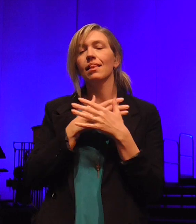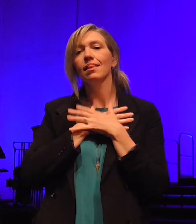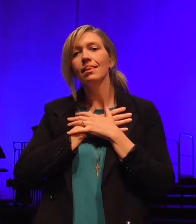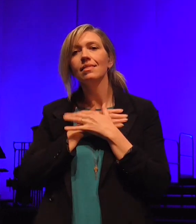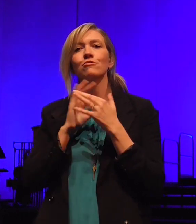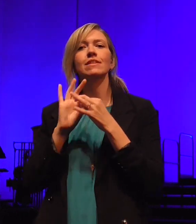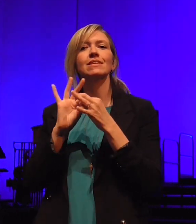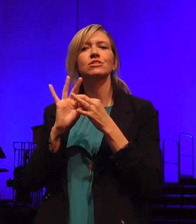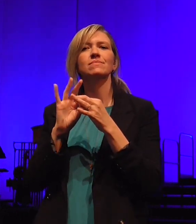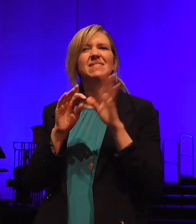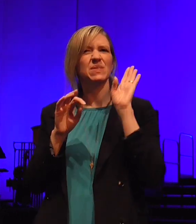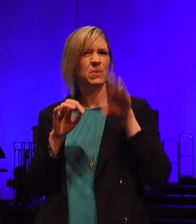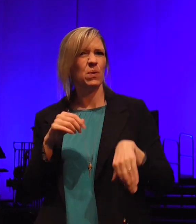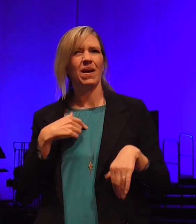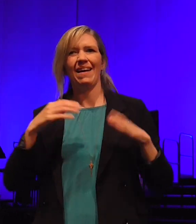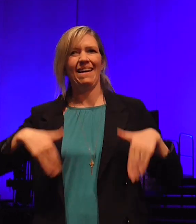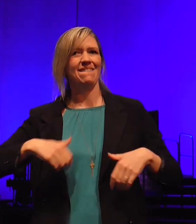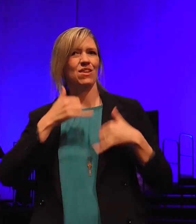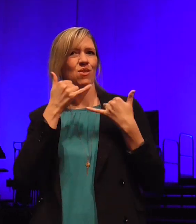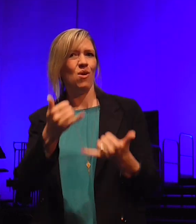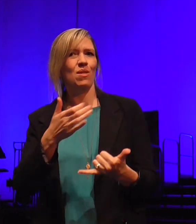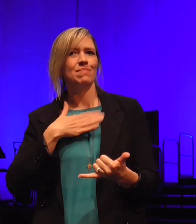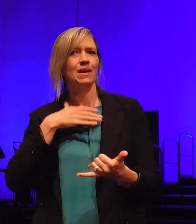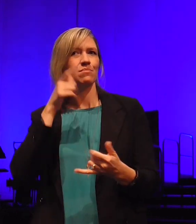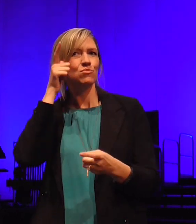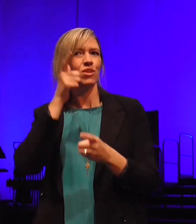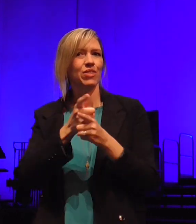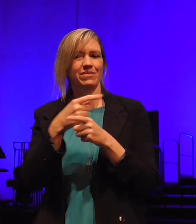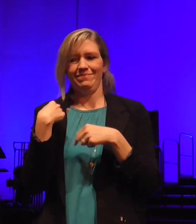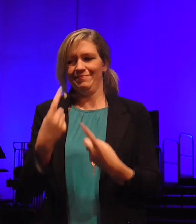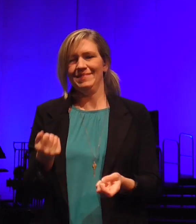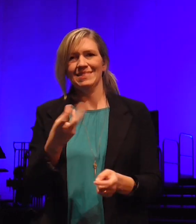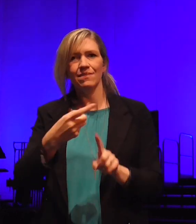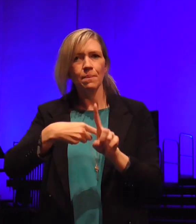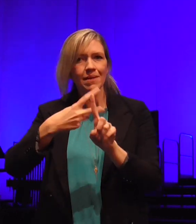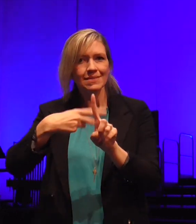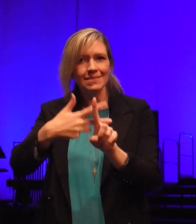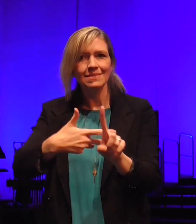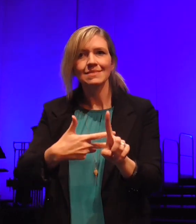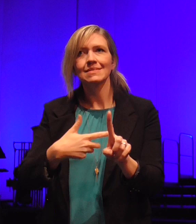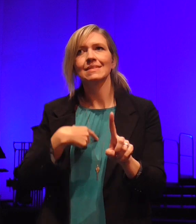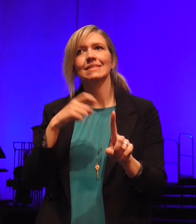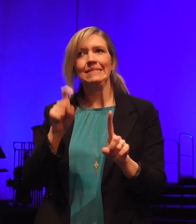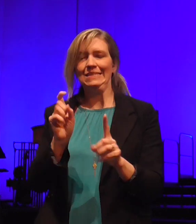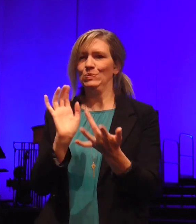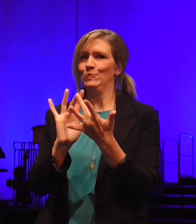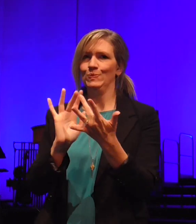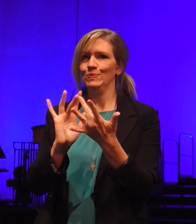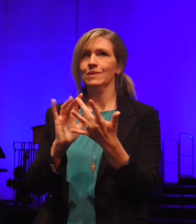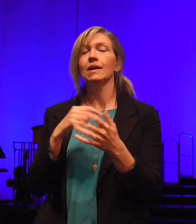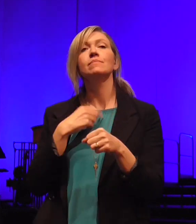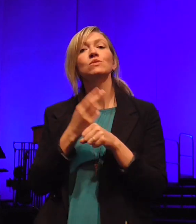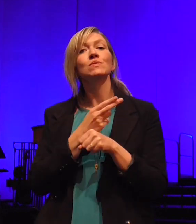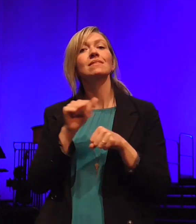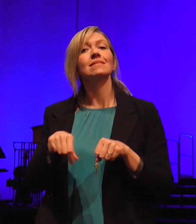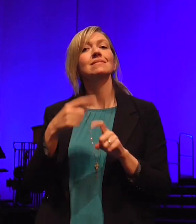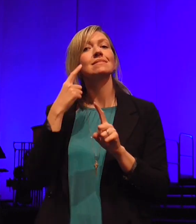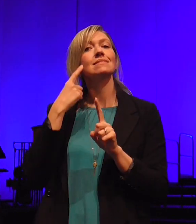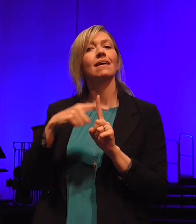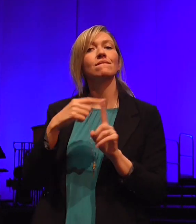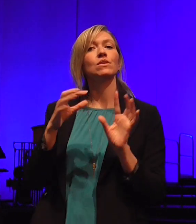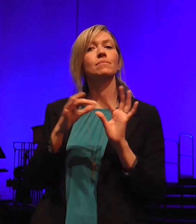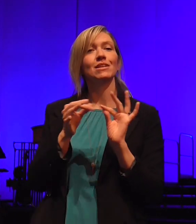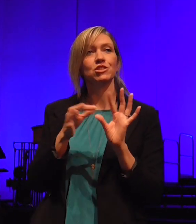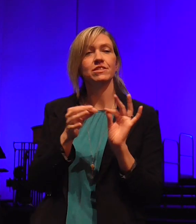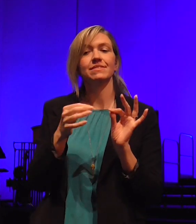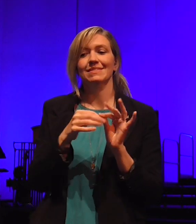relationships. Oh, I haven't called my brother in months. I need to reach out to him. I've been using this affirmation, and this past week, a